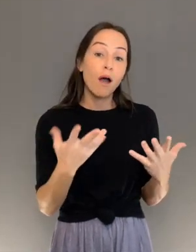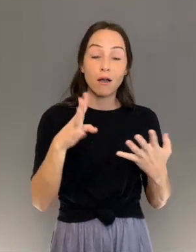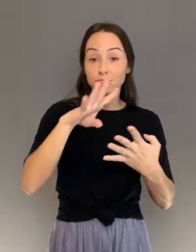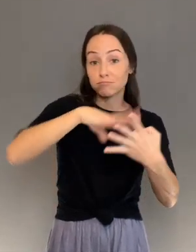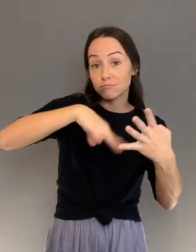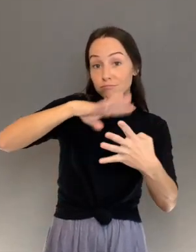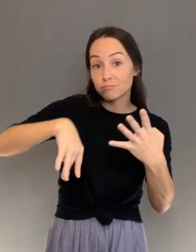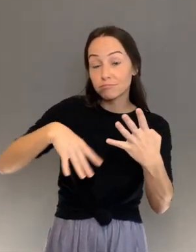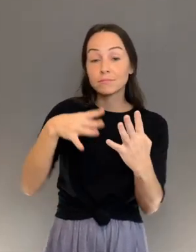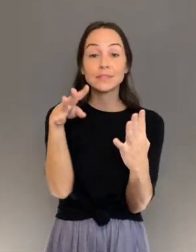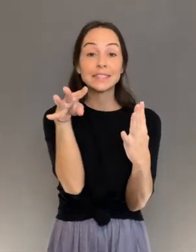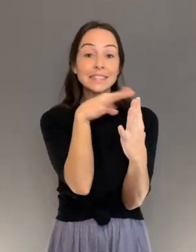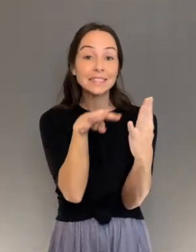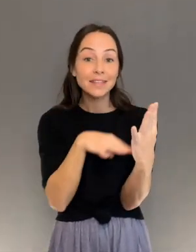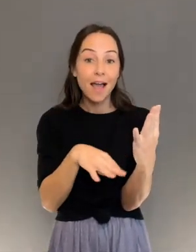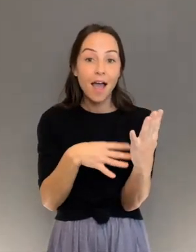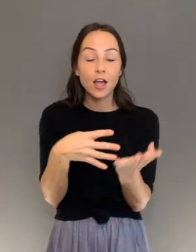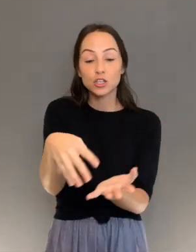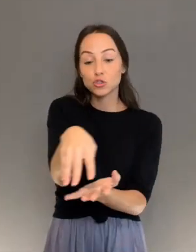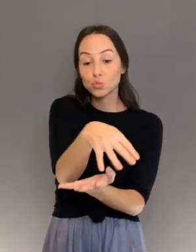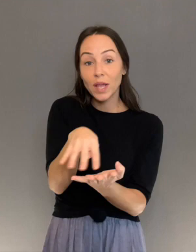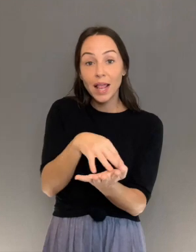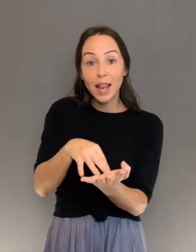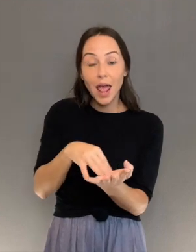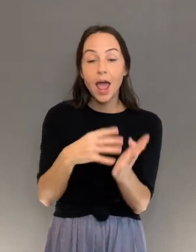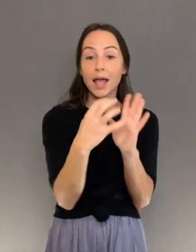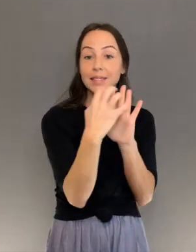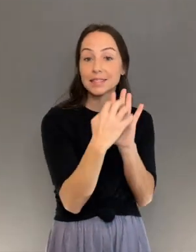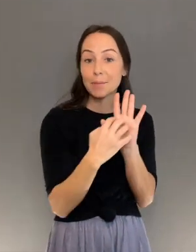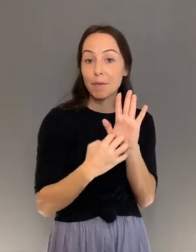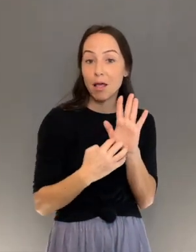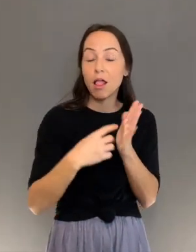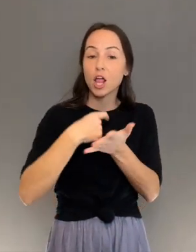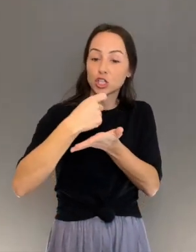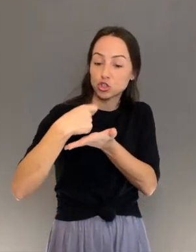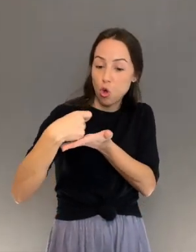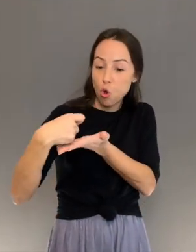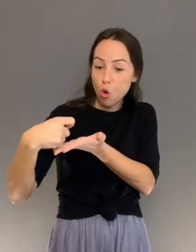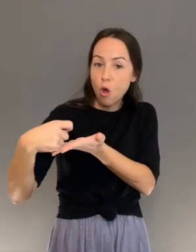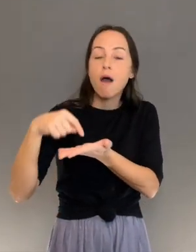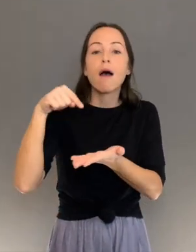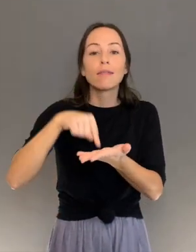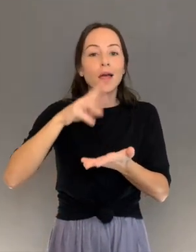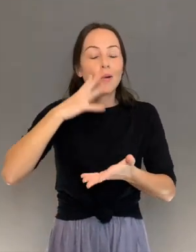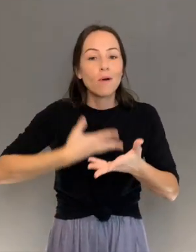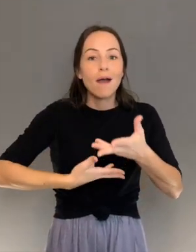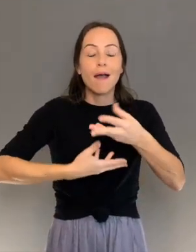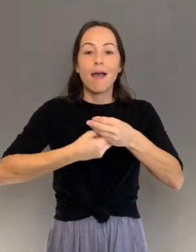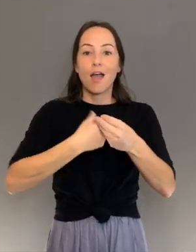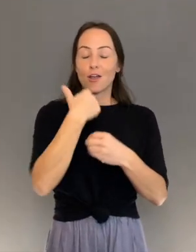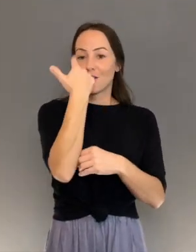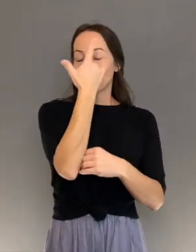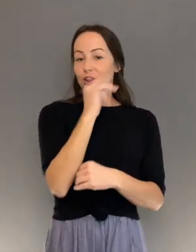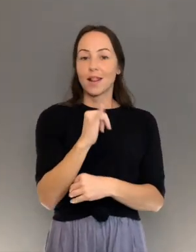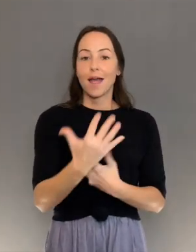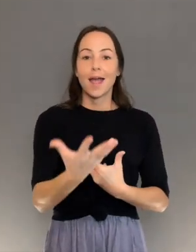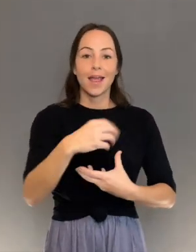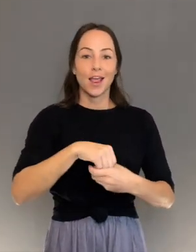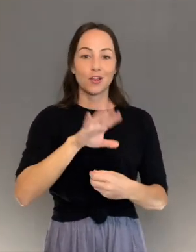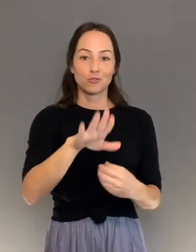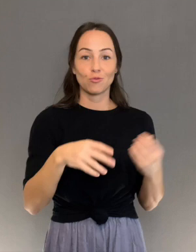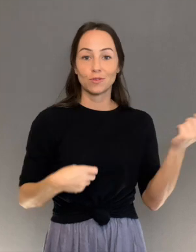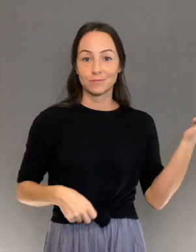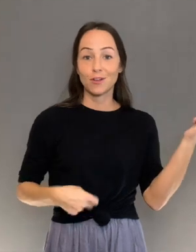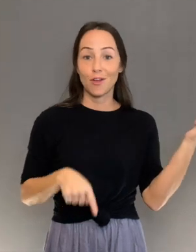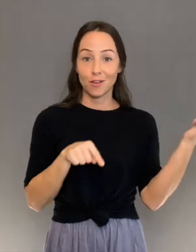contour lines, cross-hatching, zigzags, squiggly lines, stipple, and tone to add texture to your